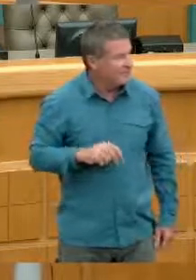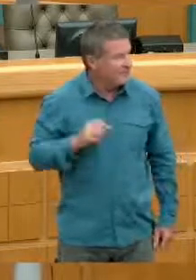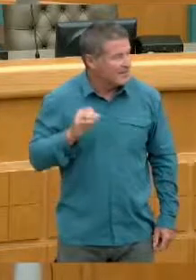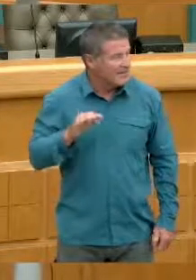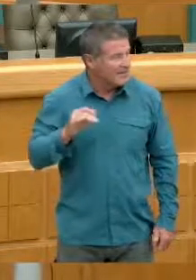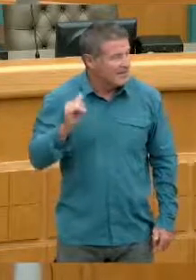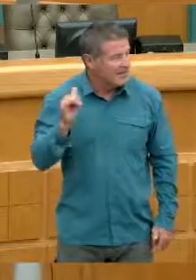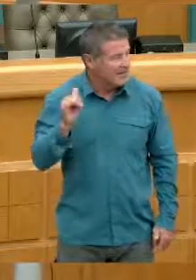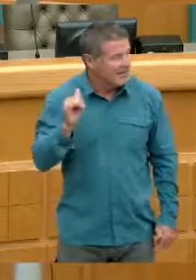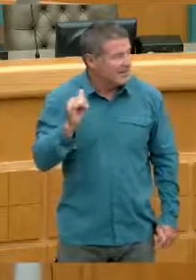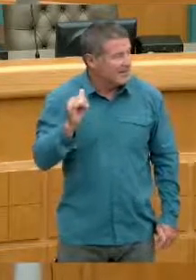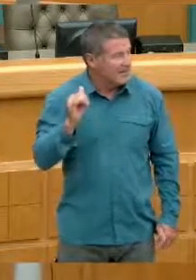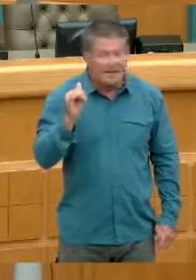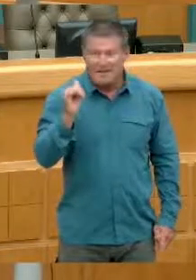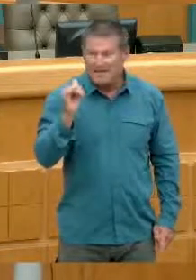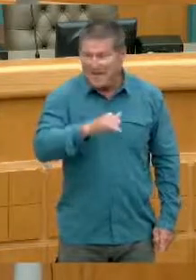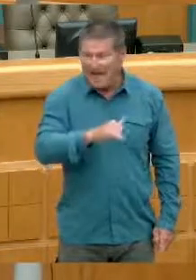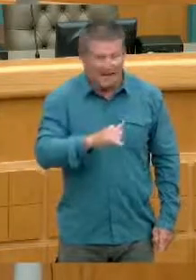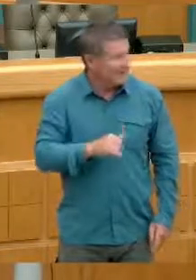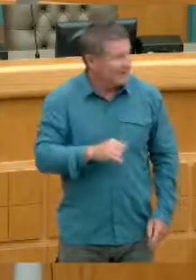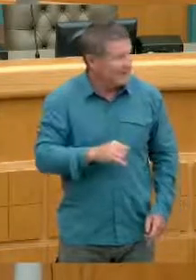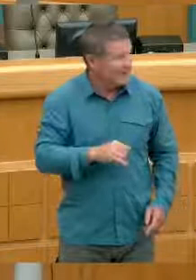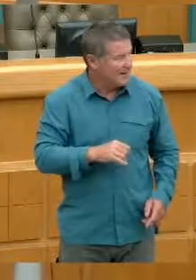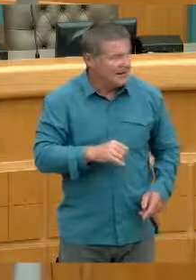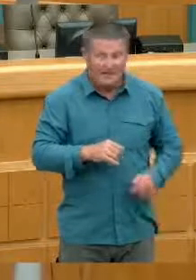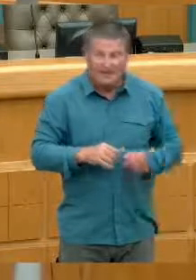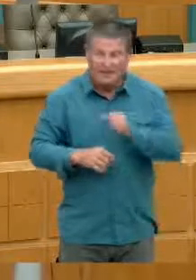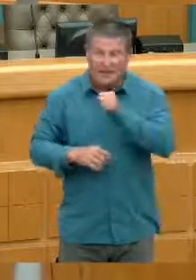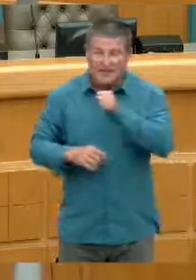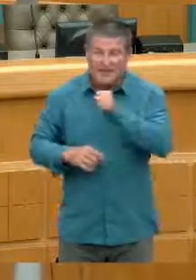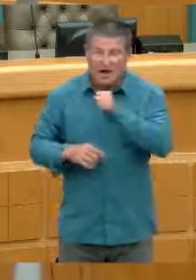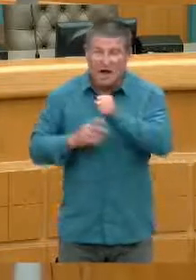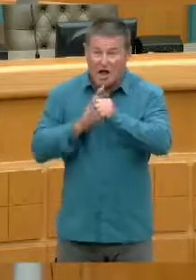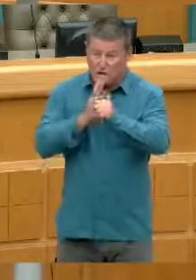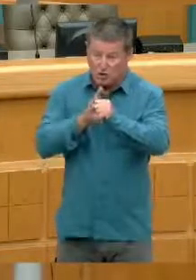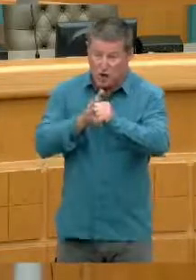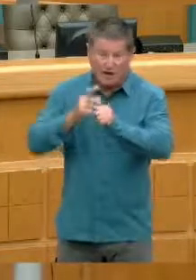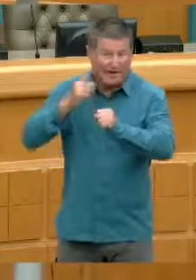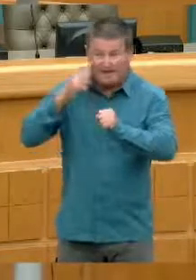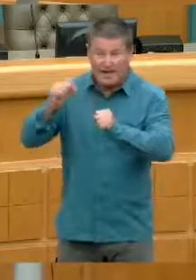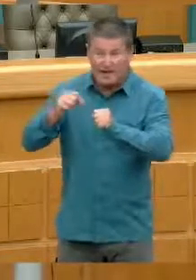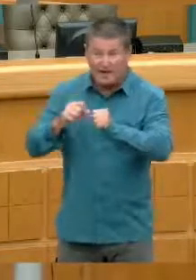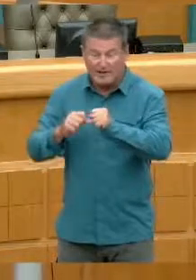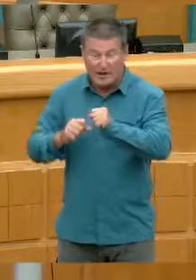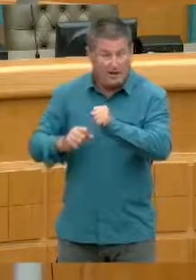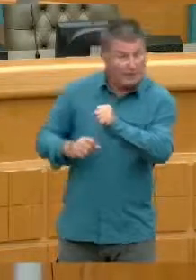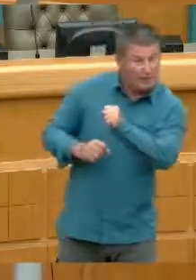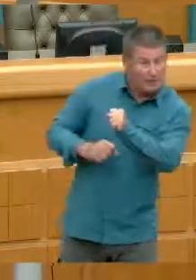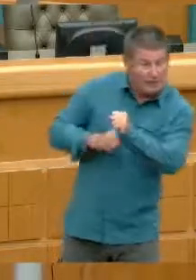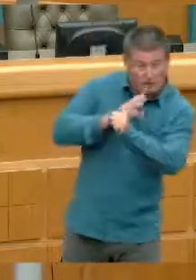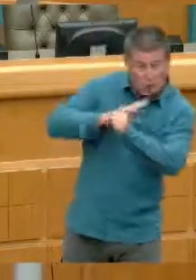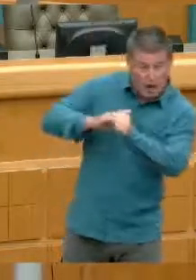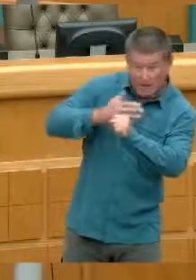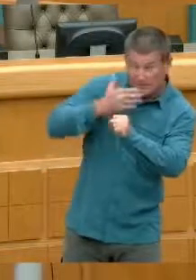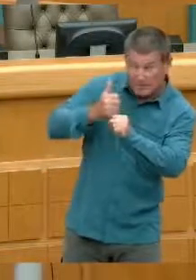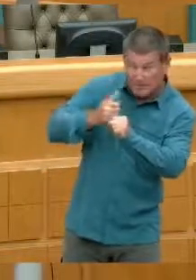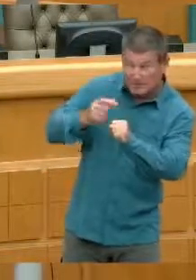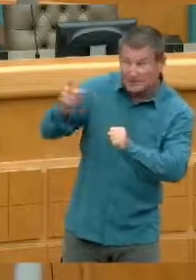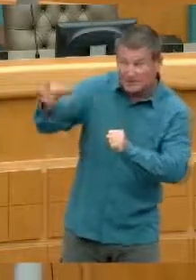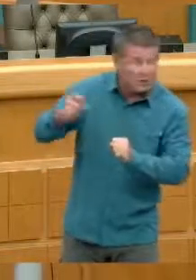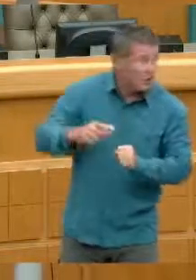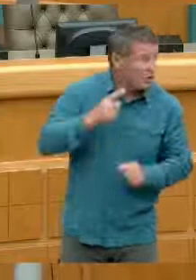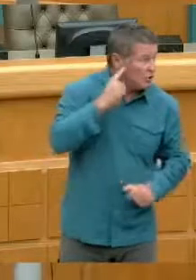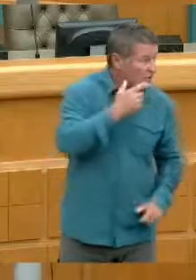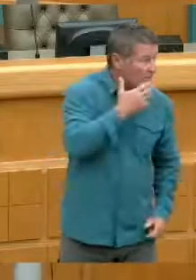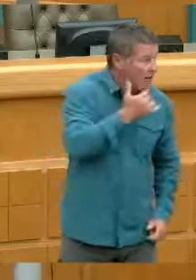me, then it's really loud, and if I go away from it, then I think that it gets a little quieter, but we'll do that. All right,